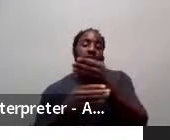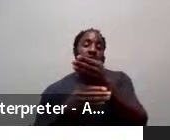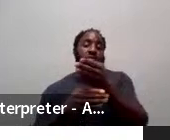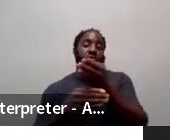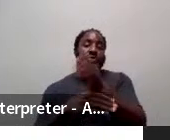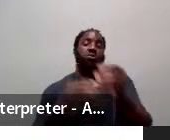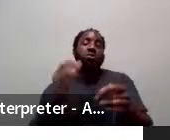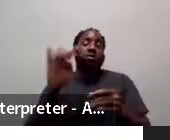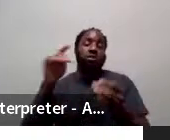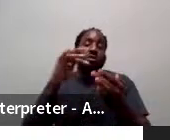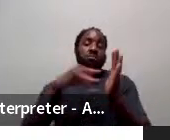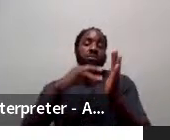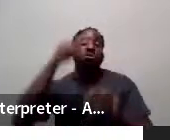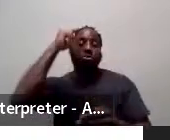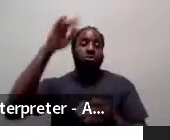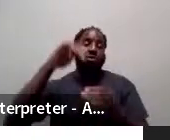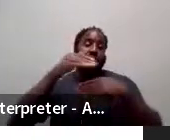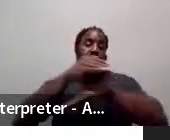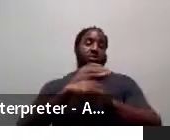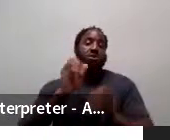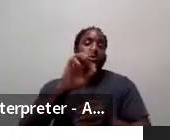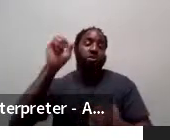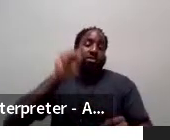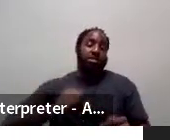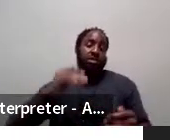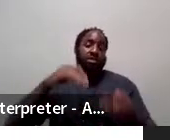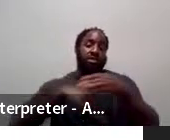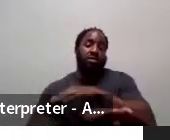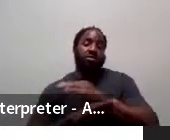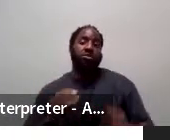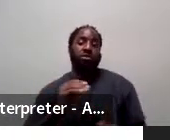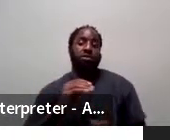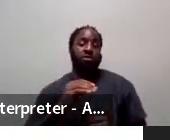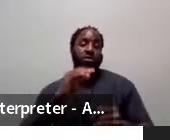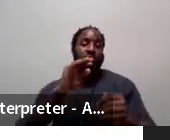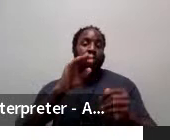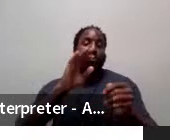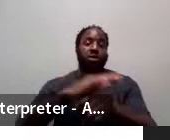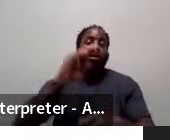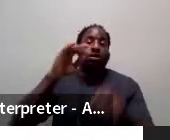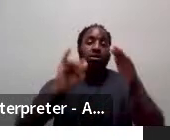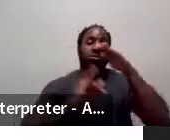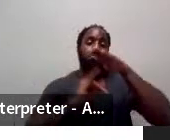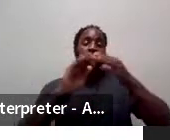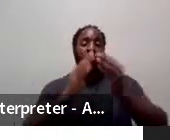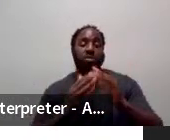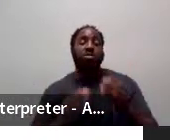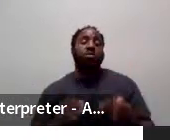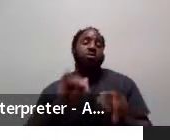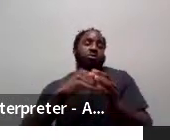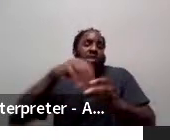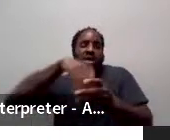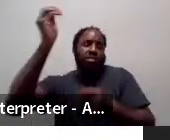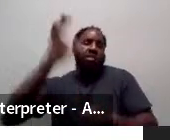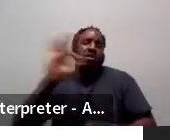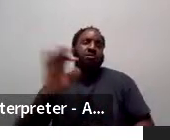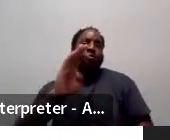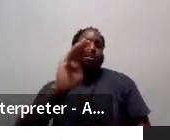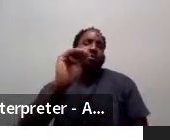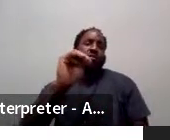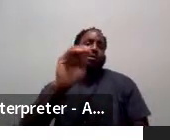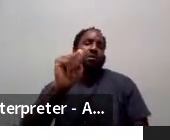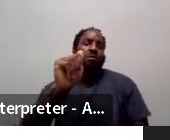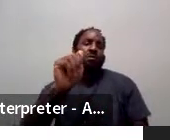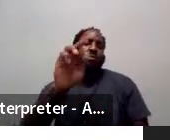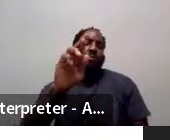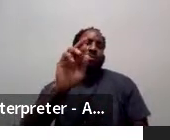medical north entrance or on the south entrance inside Hutch Metro Center, just outside of the Marriott